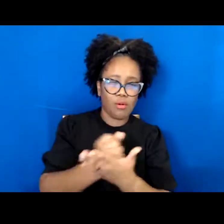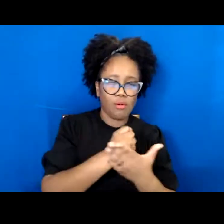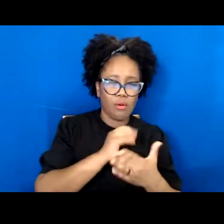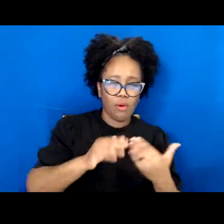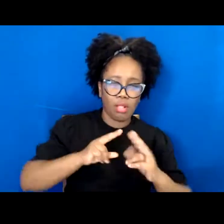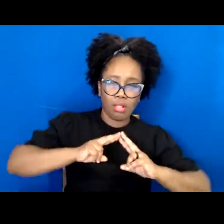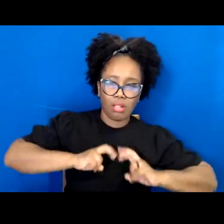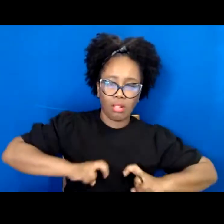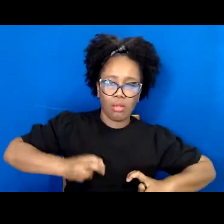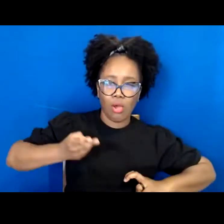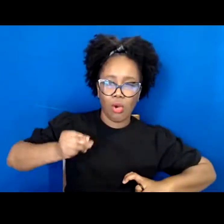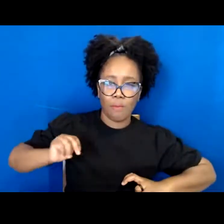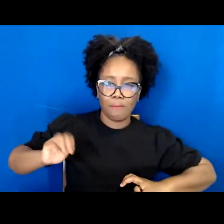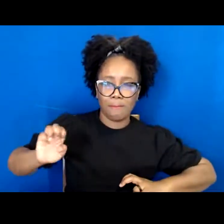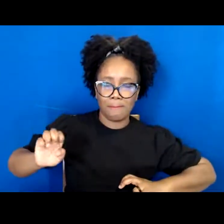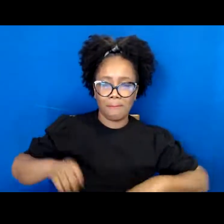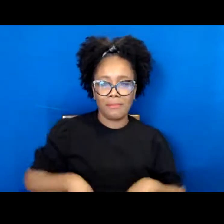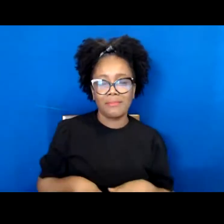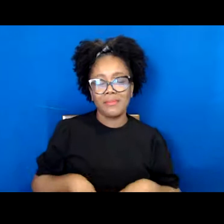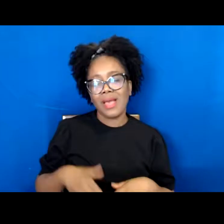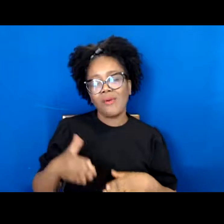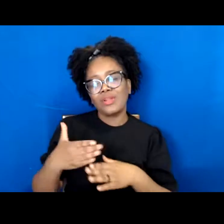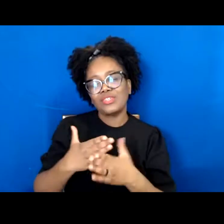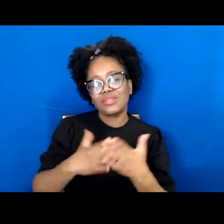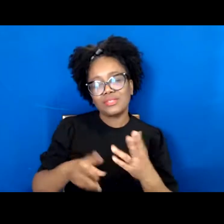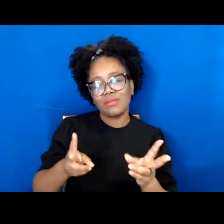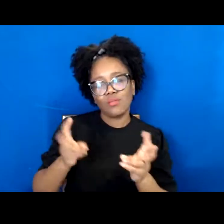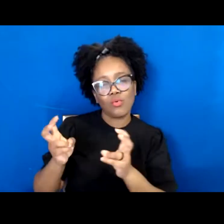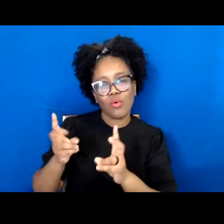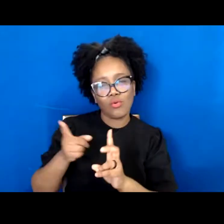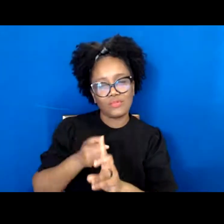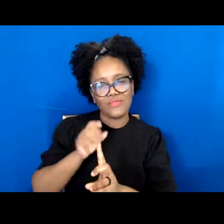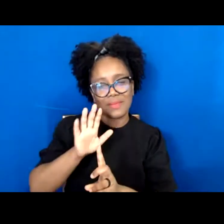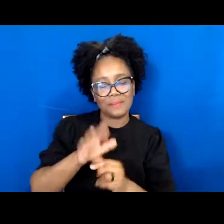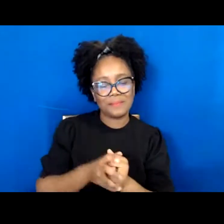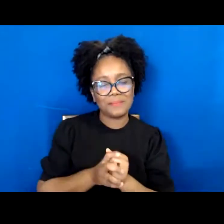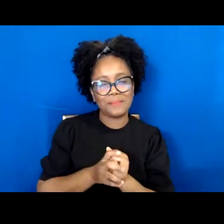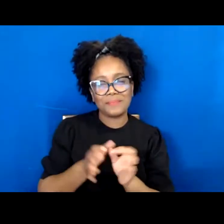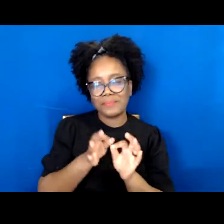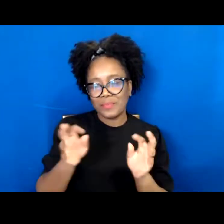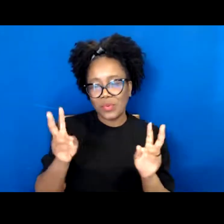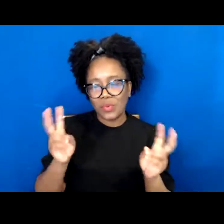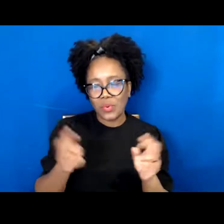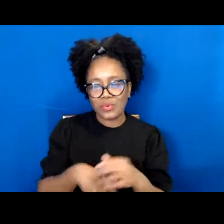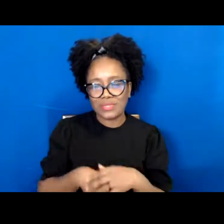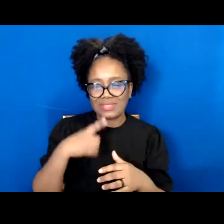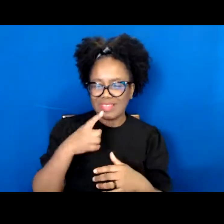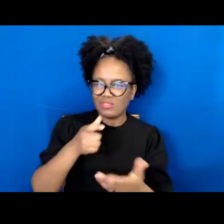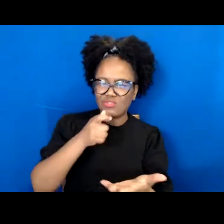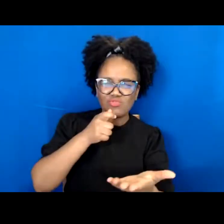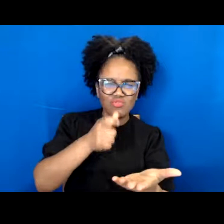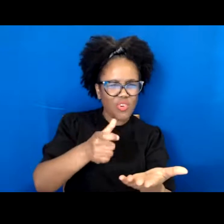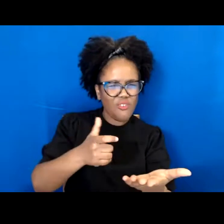but these are the ones that I was able to gather tonight. And don't fight when you're angry, think when you're angry, write when you're